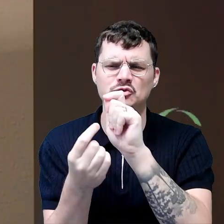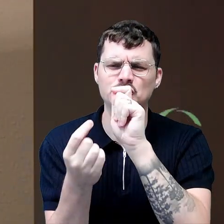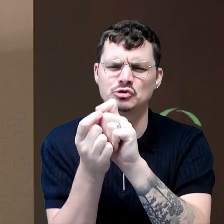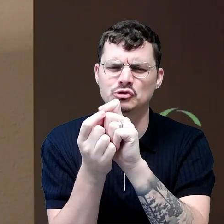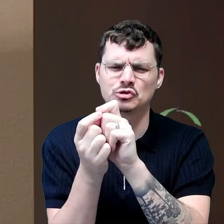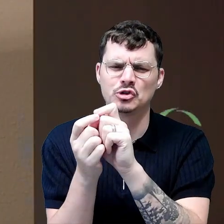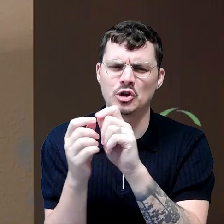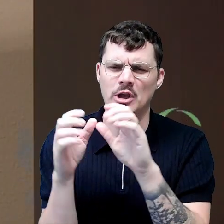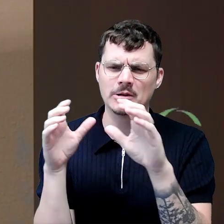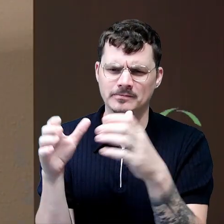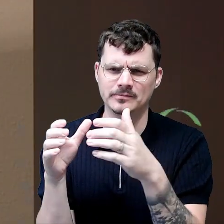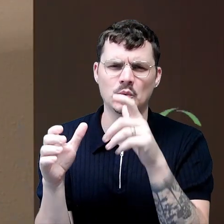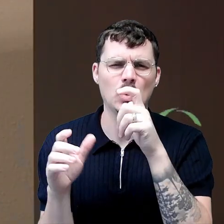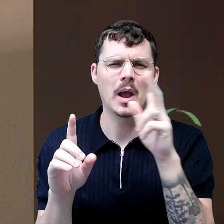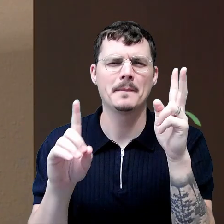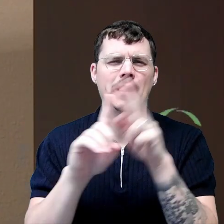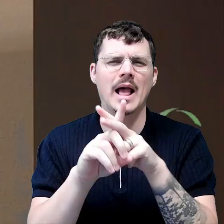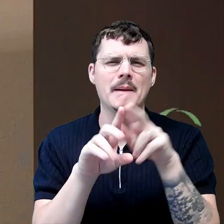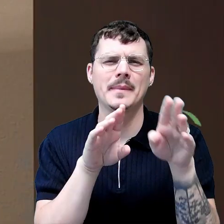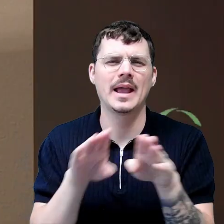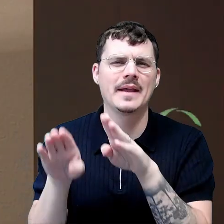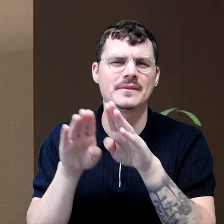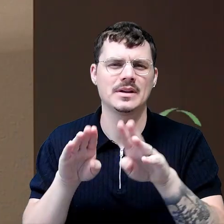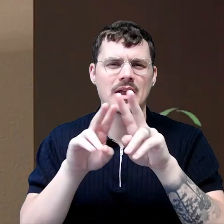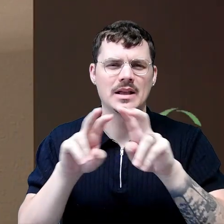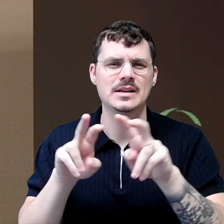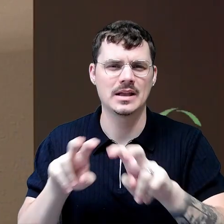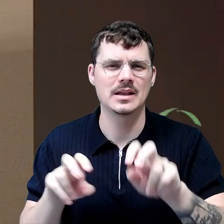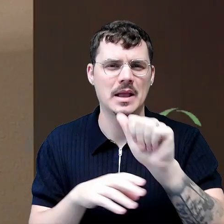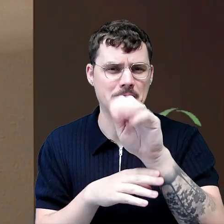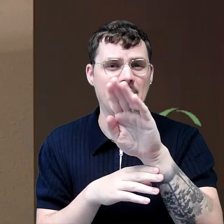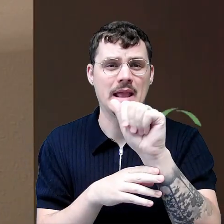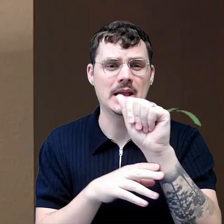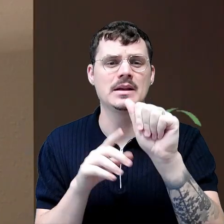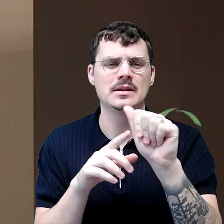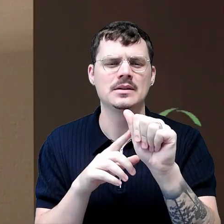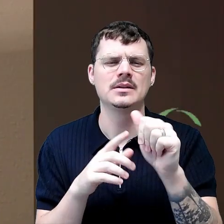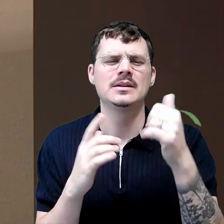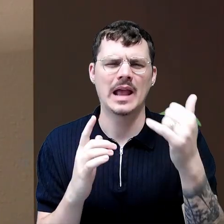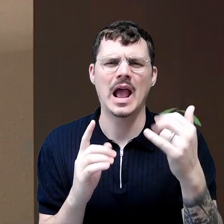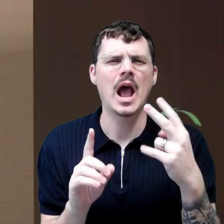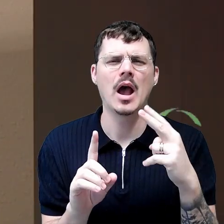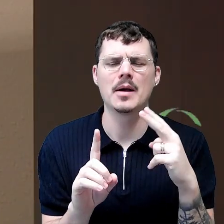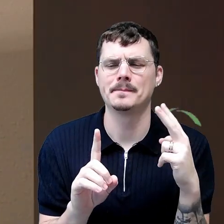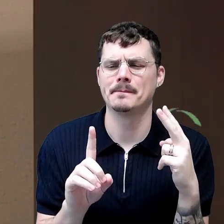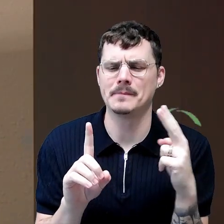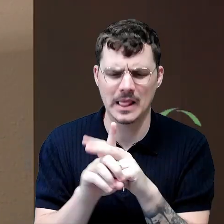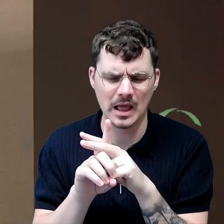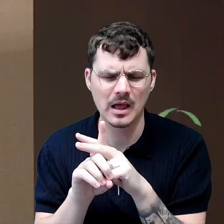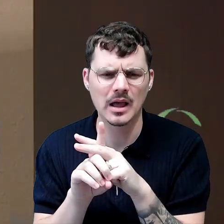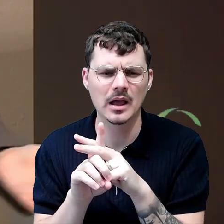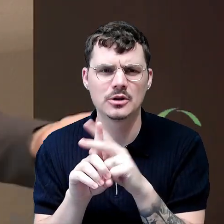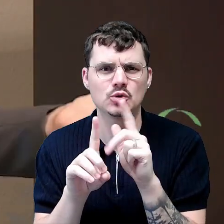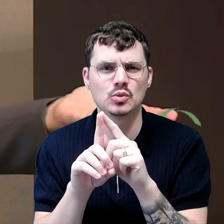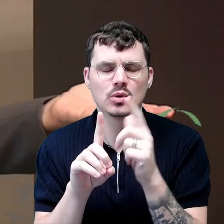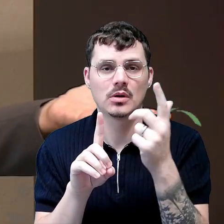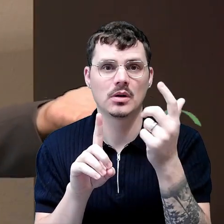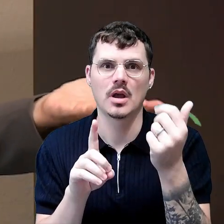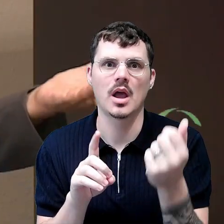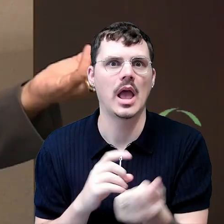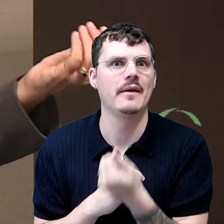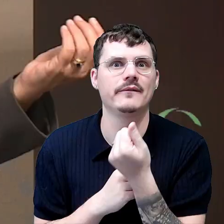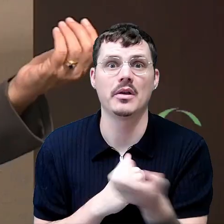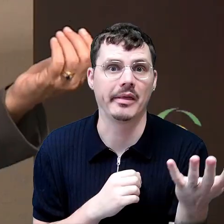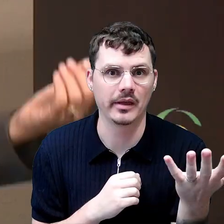of applied behavior analysis is being kind of applied to everything